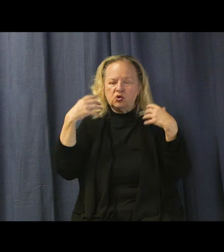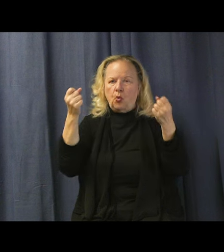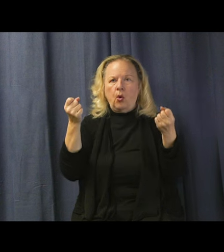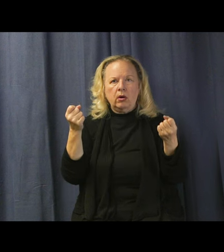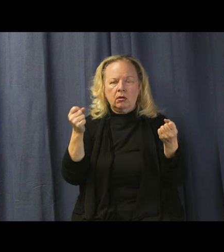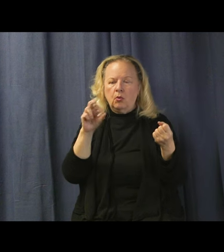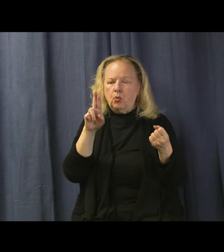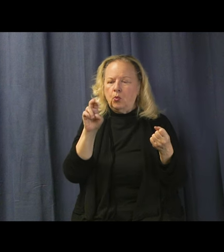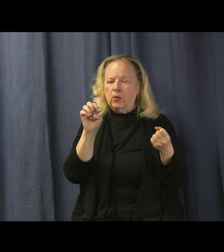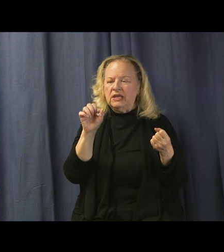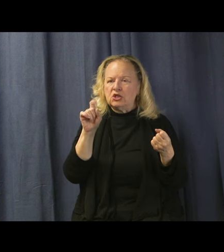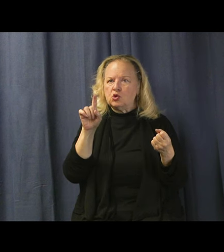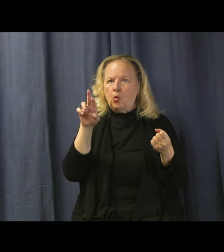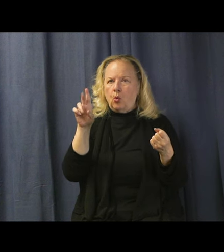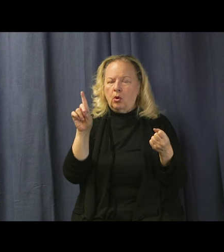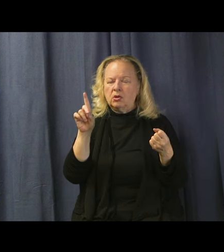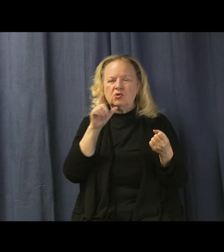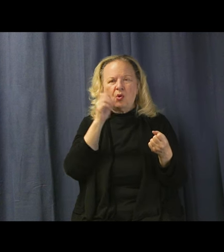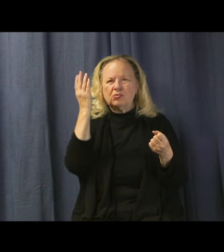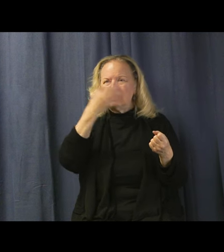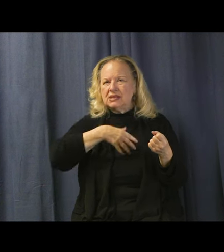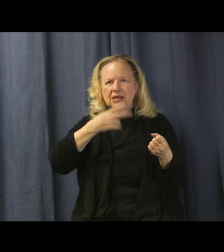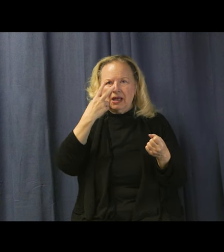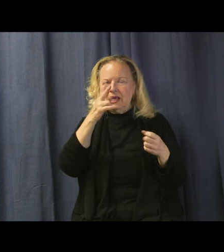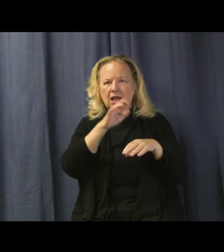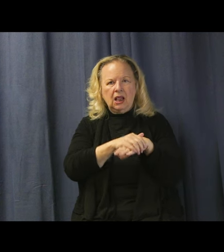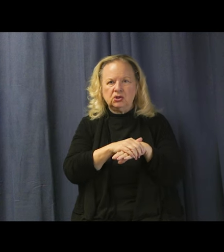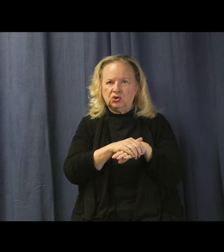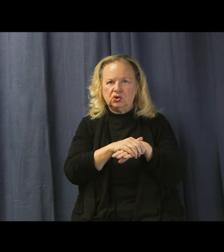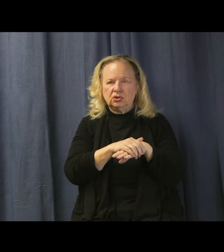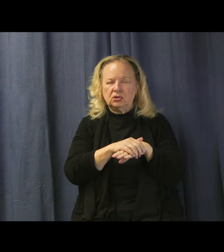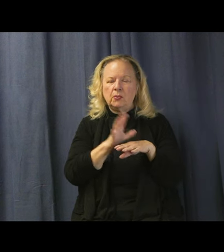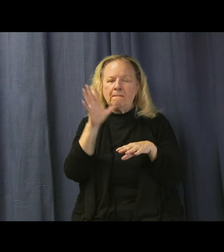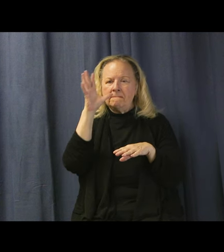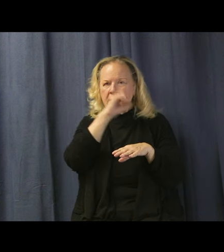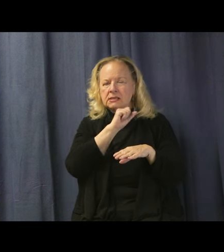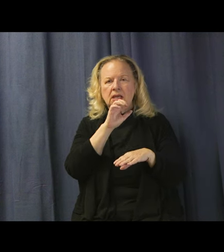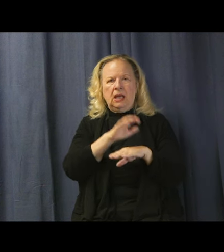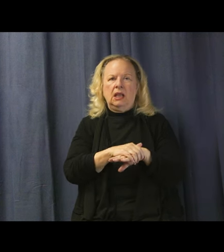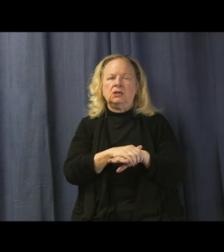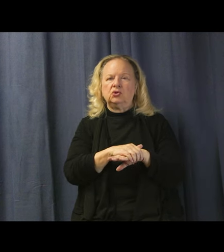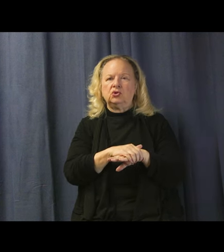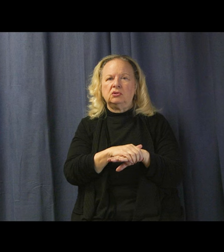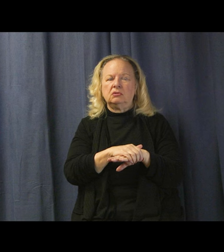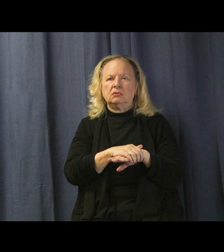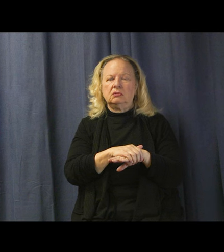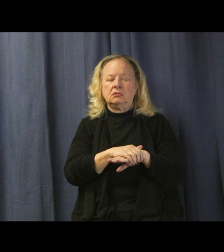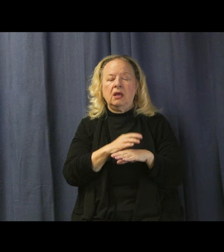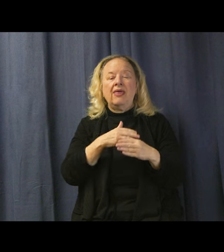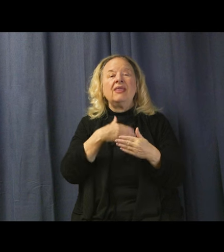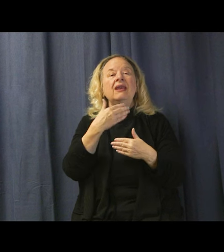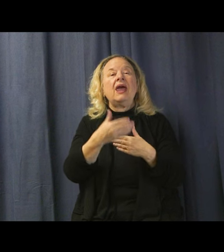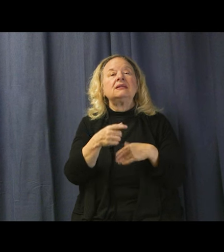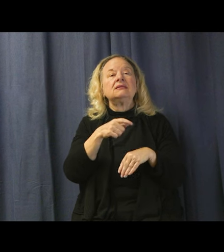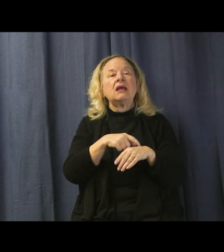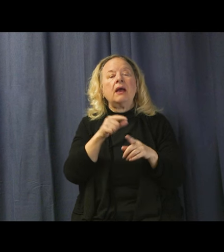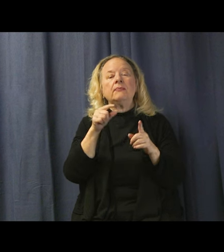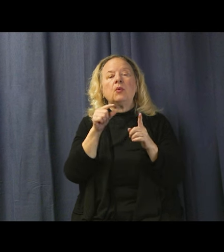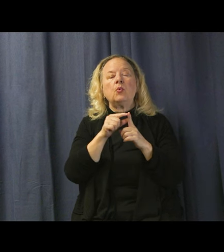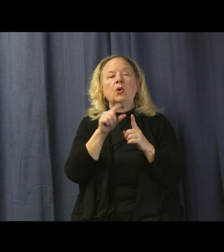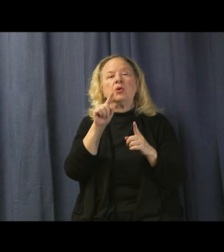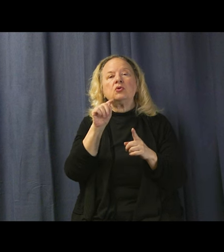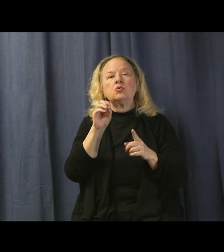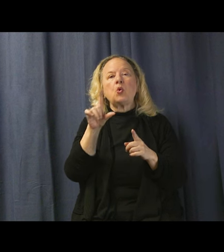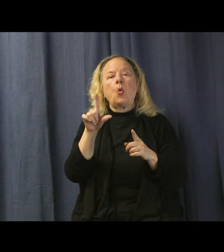It's always spelled wrong. But you don't see that in English. These are things you miss in English. When is the next time the word toldot